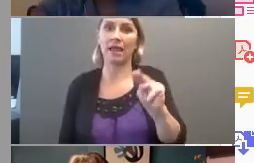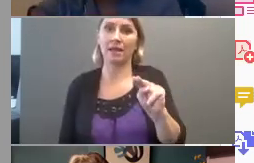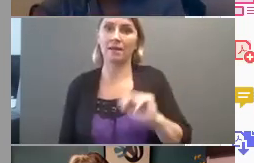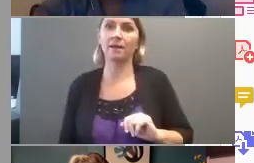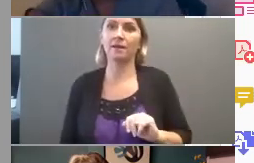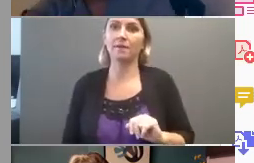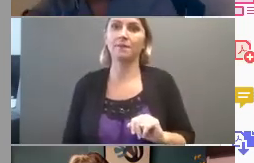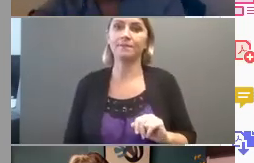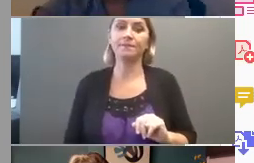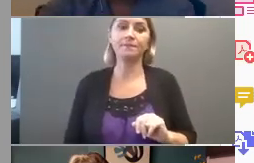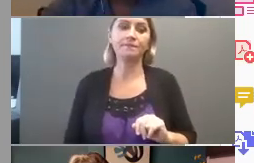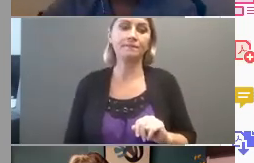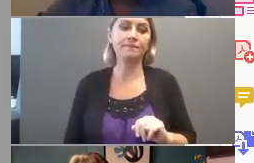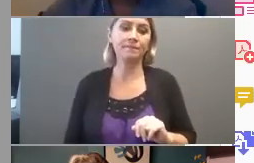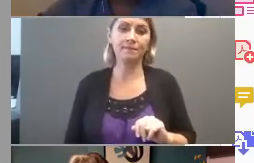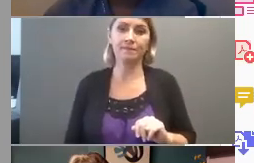Thanks, Brian. 1.58.